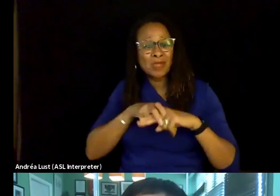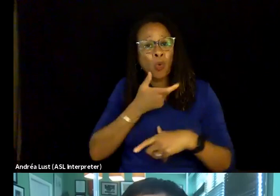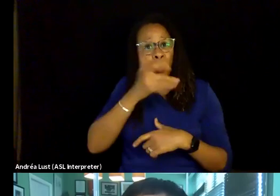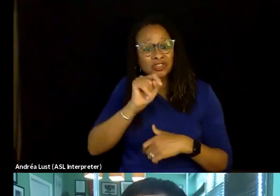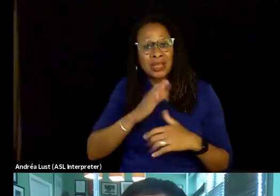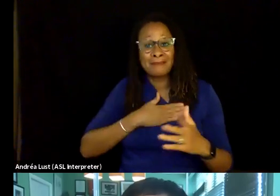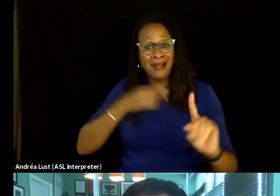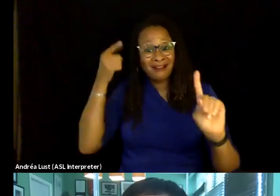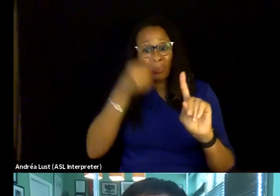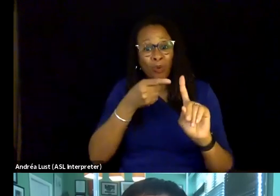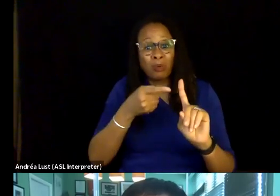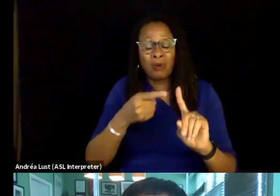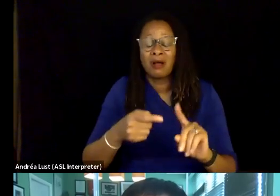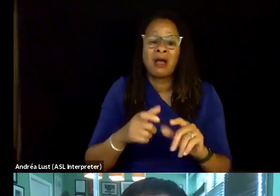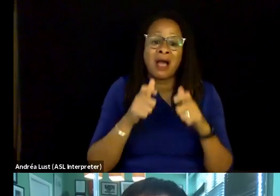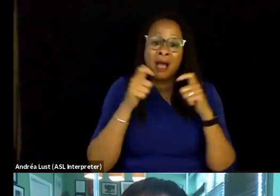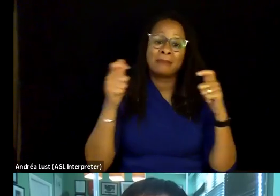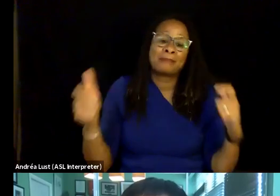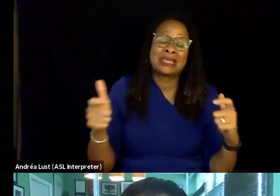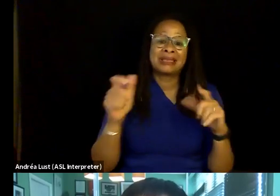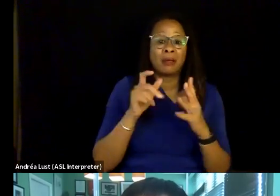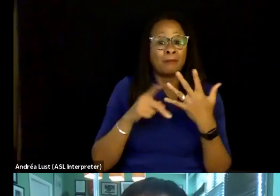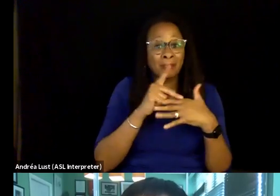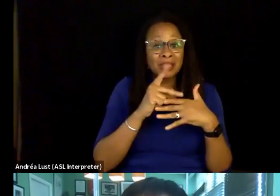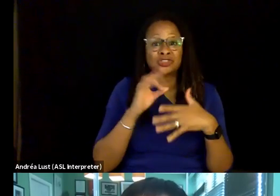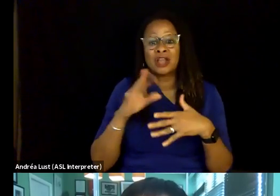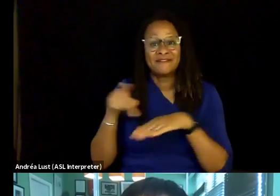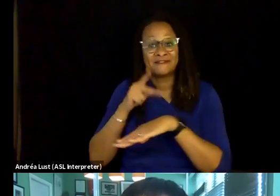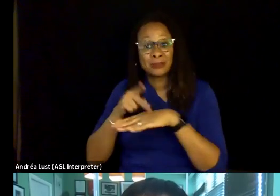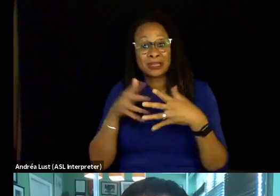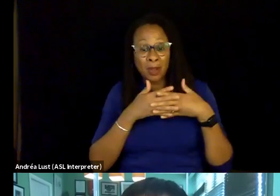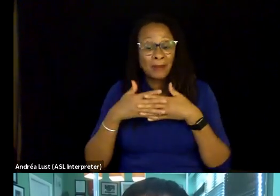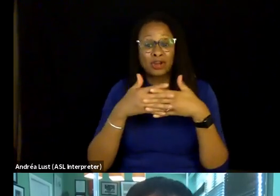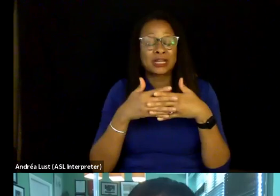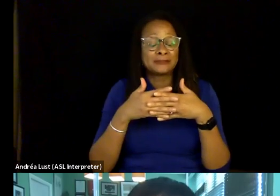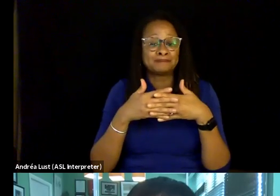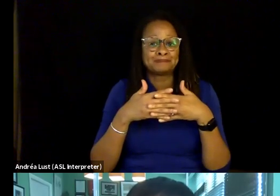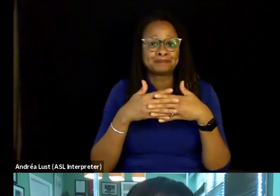know, a big population of the Filipino-American,